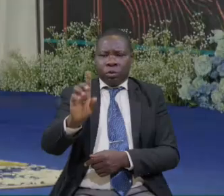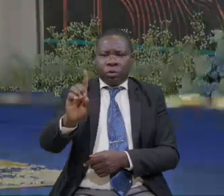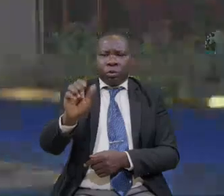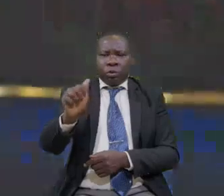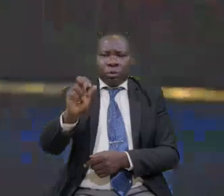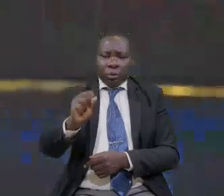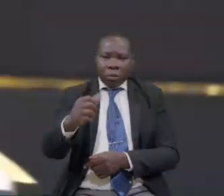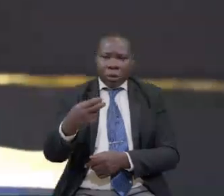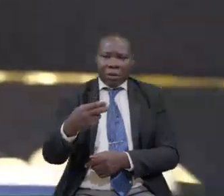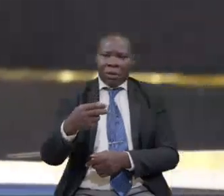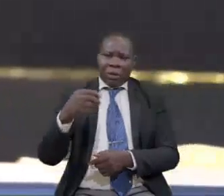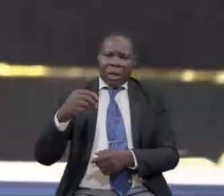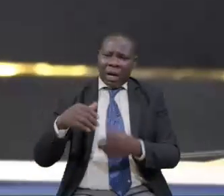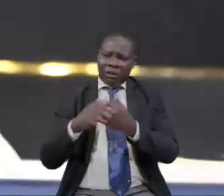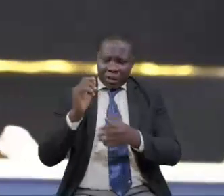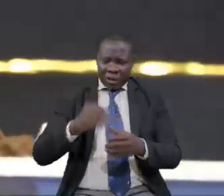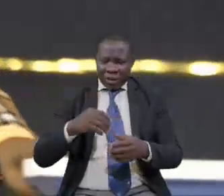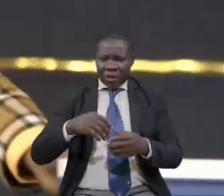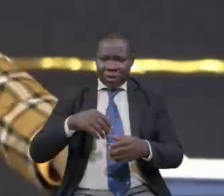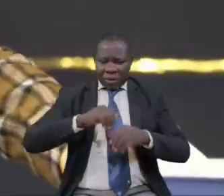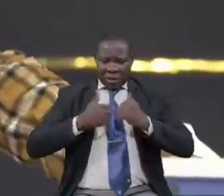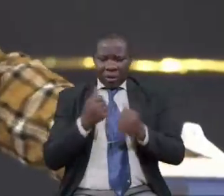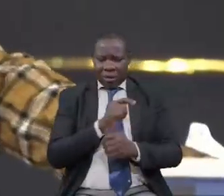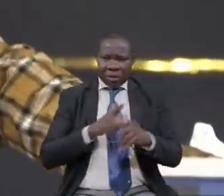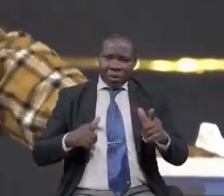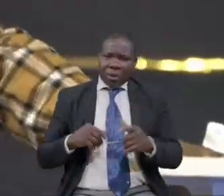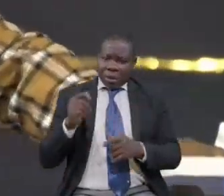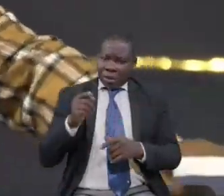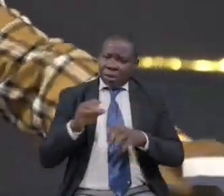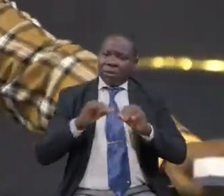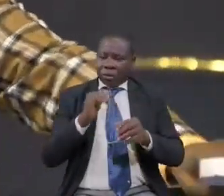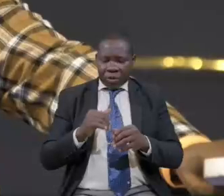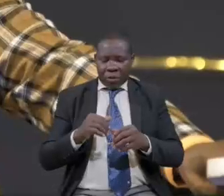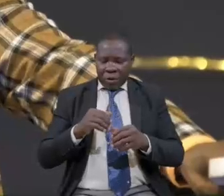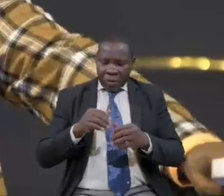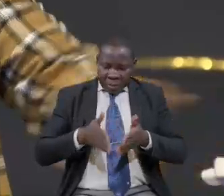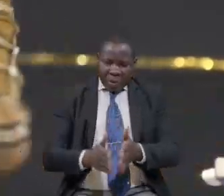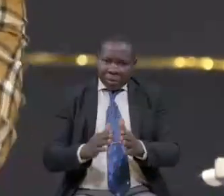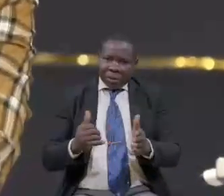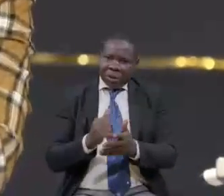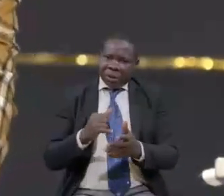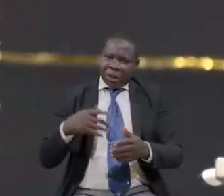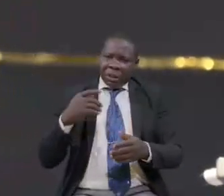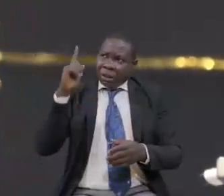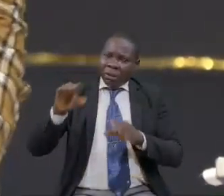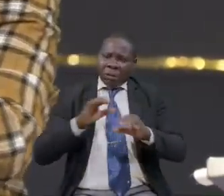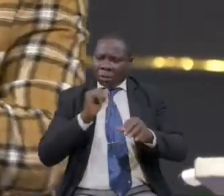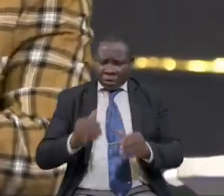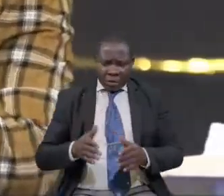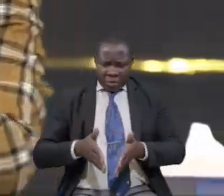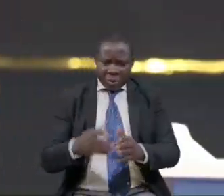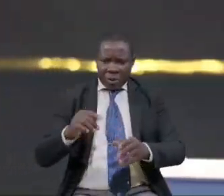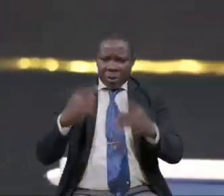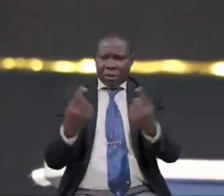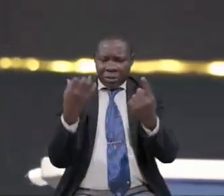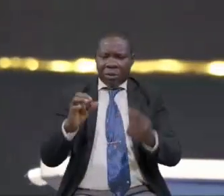He didn't condone the sin of Ananias and Sapphira. He condemns that. And Demas, as you